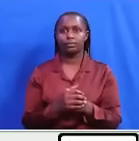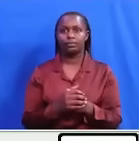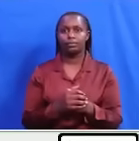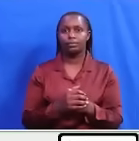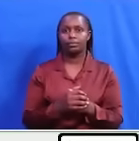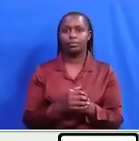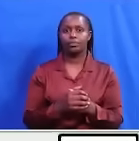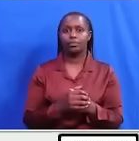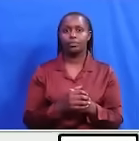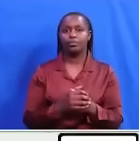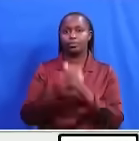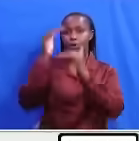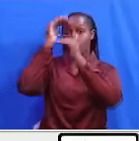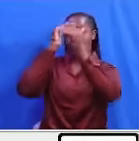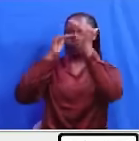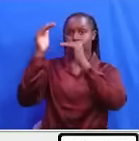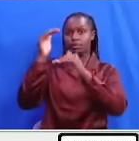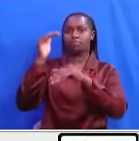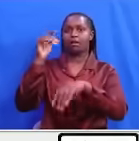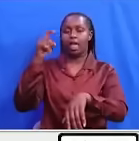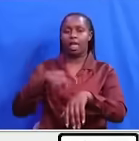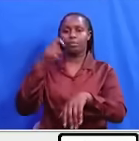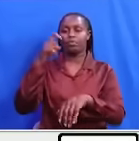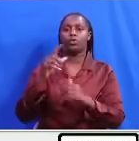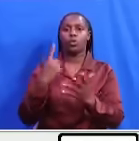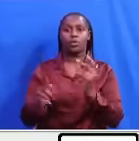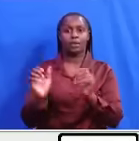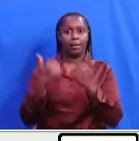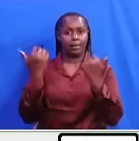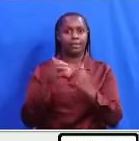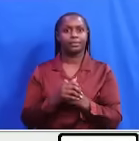Scenes at the grounds of the University of Embu,